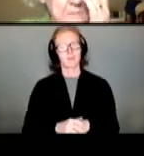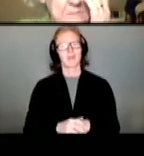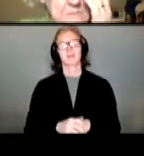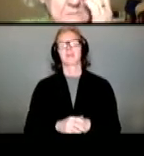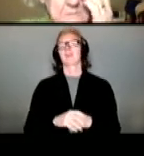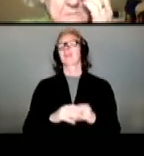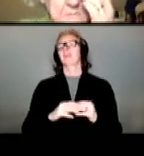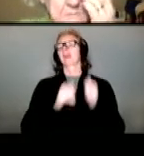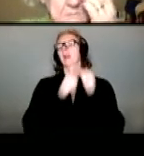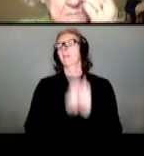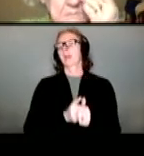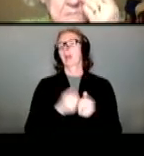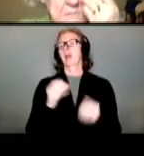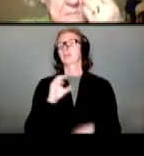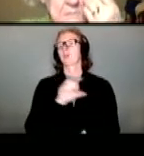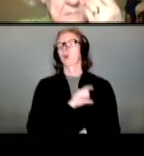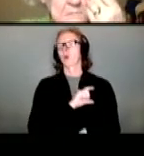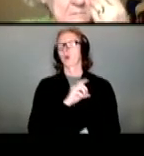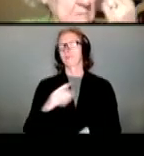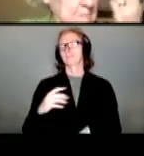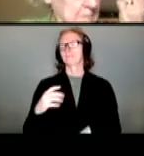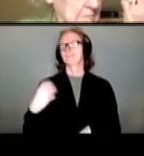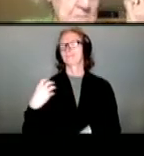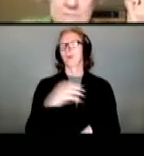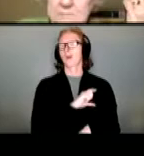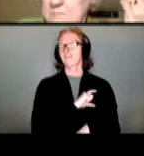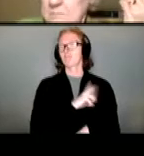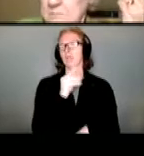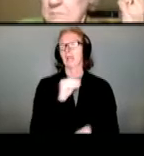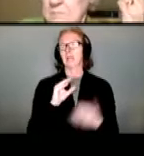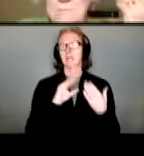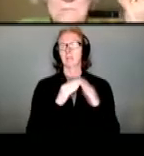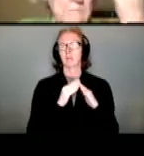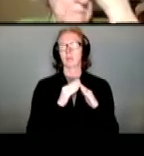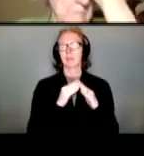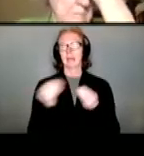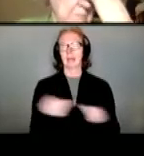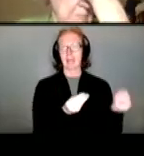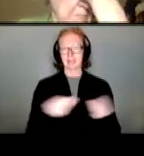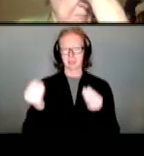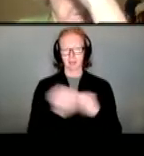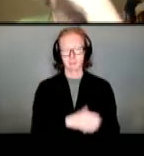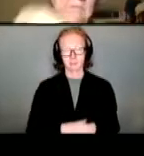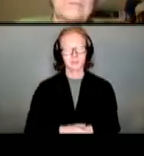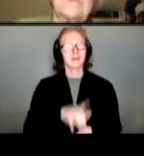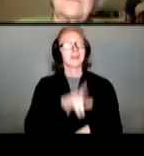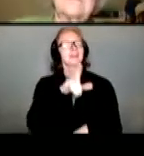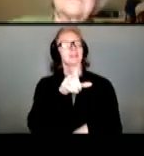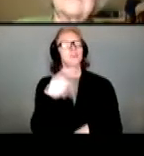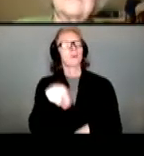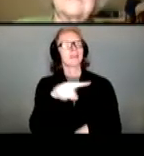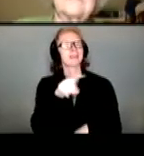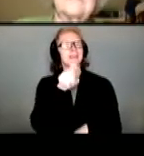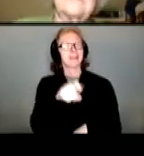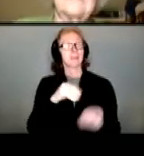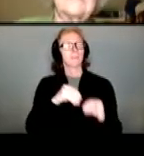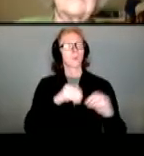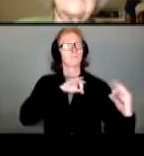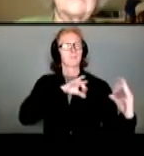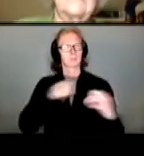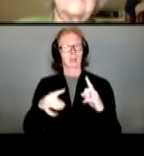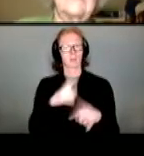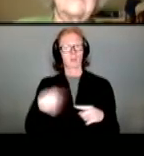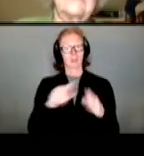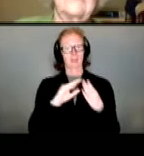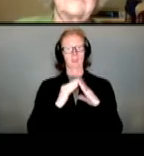also provide some forums and processes to receive community feedback on